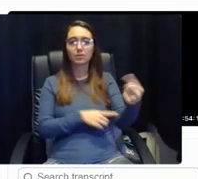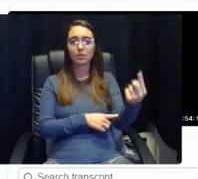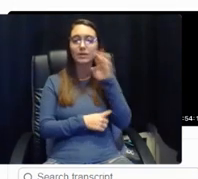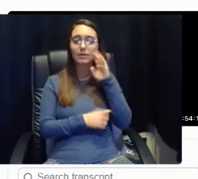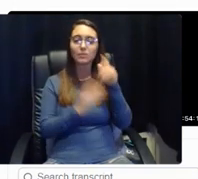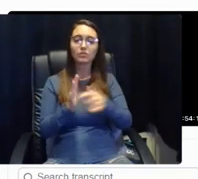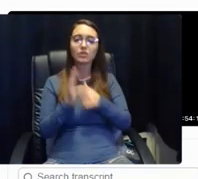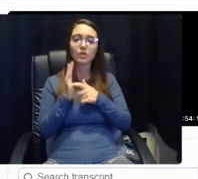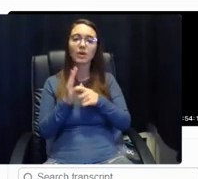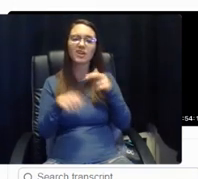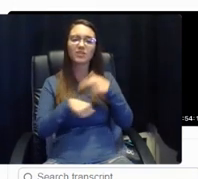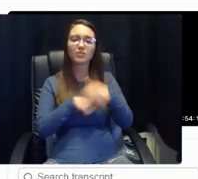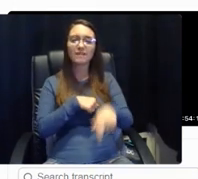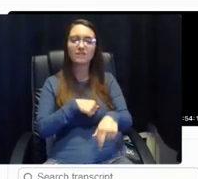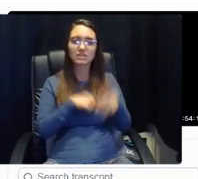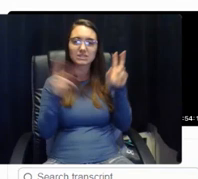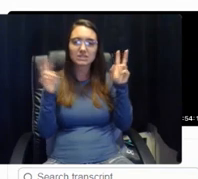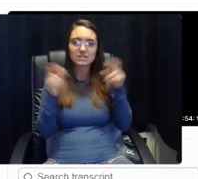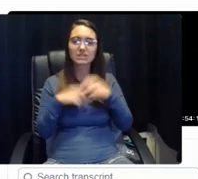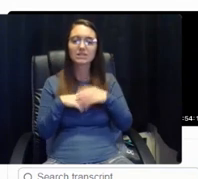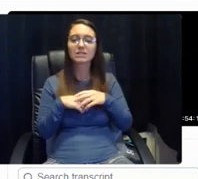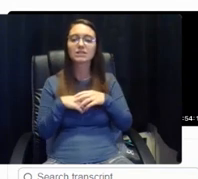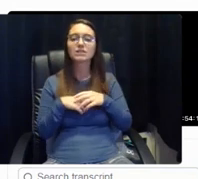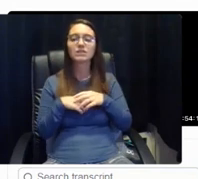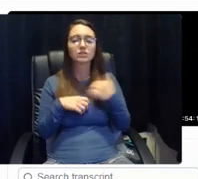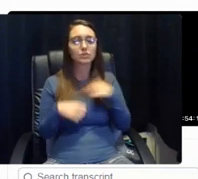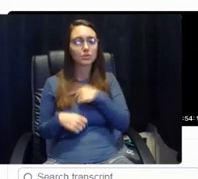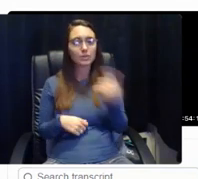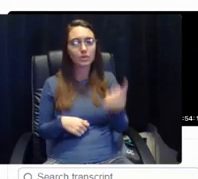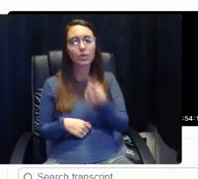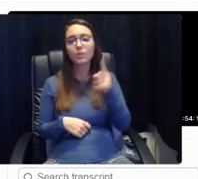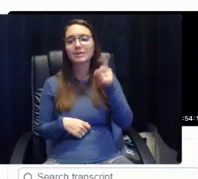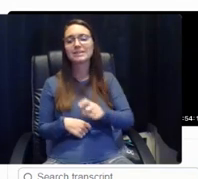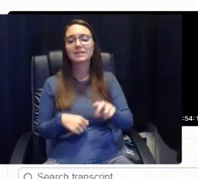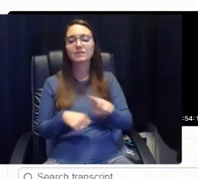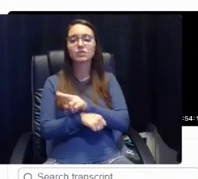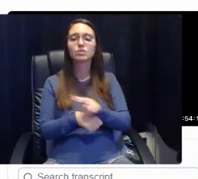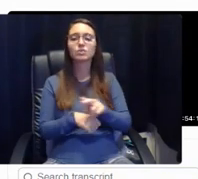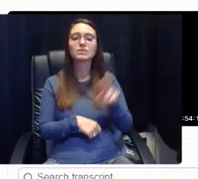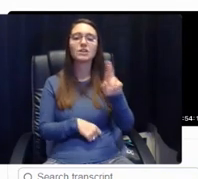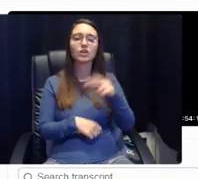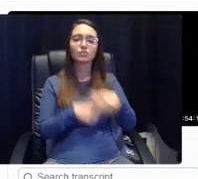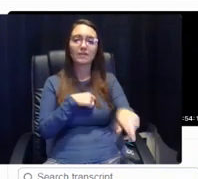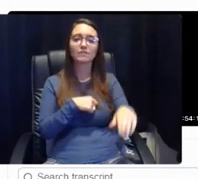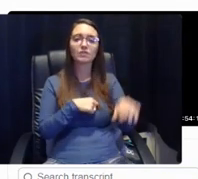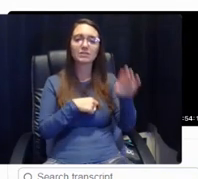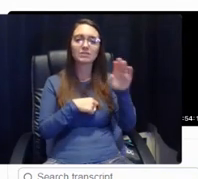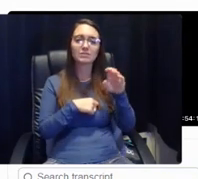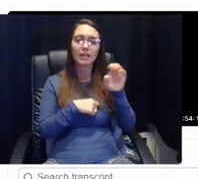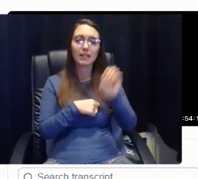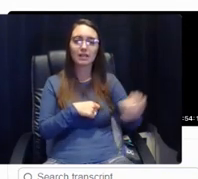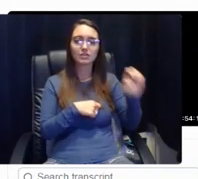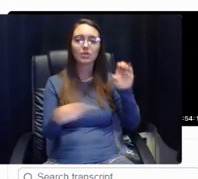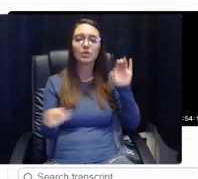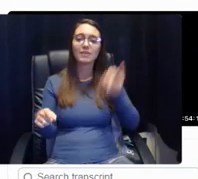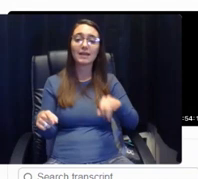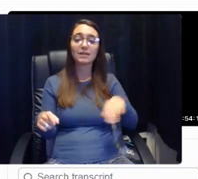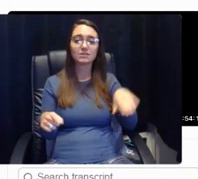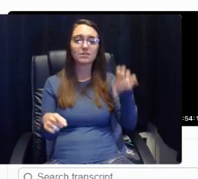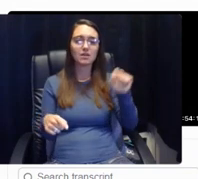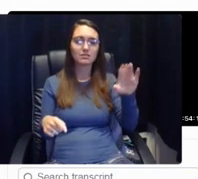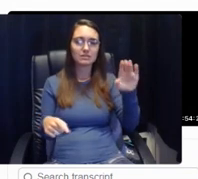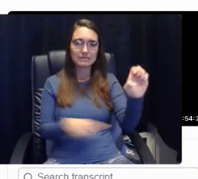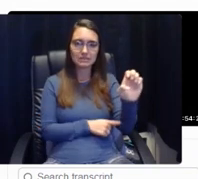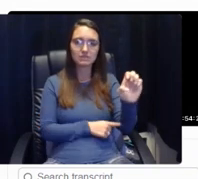a reference. So we can always have to measure with reference electrodes. That's what, as far as